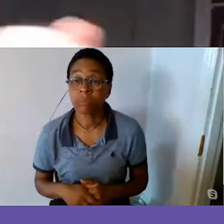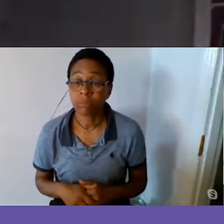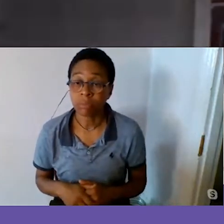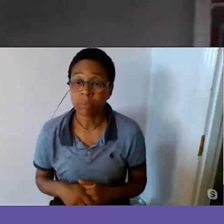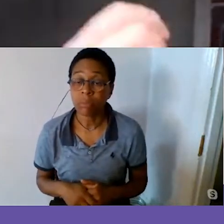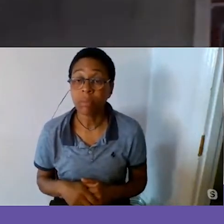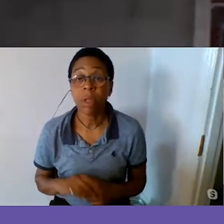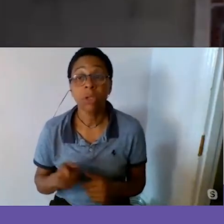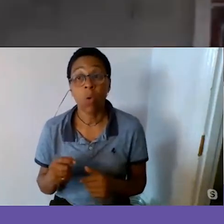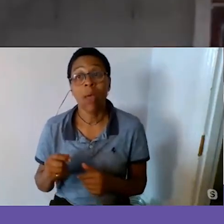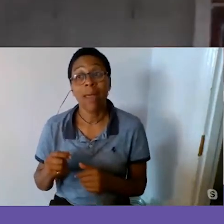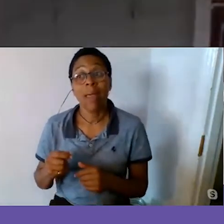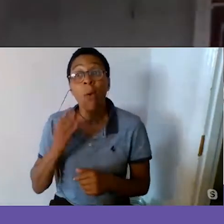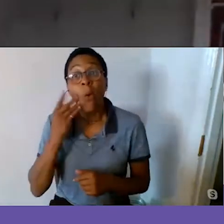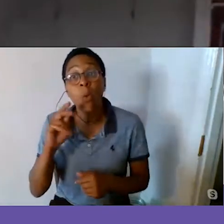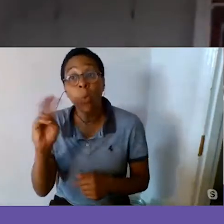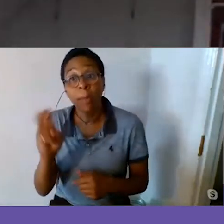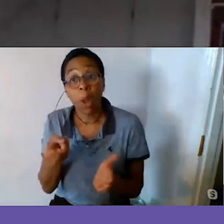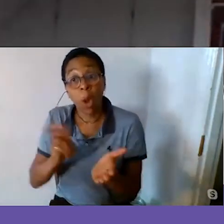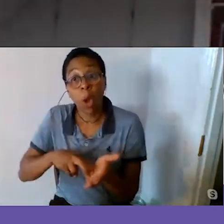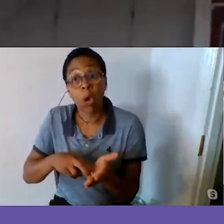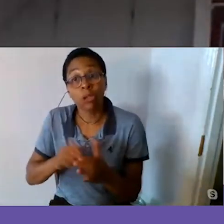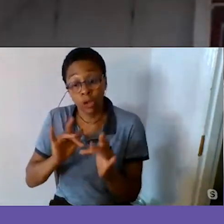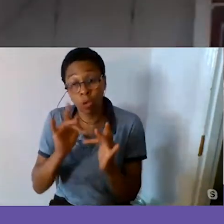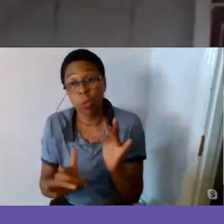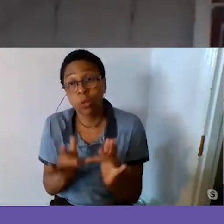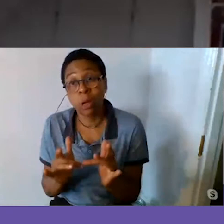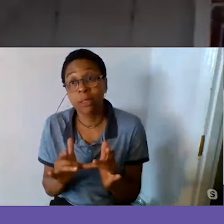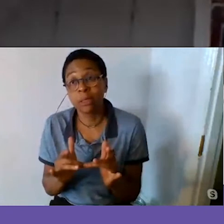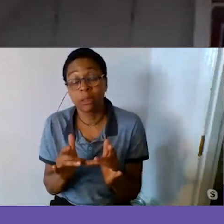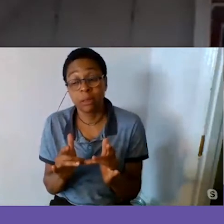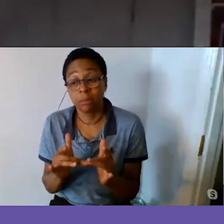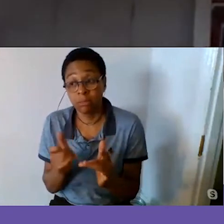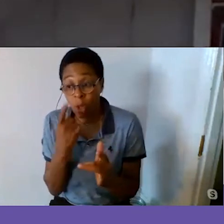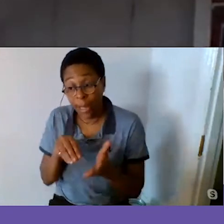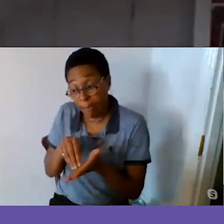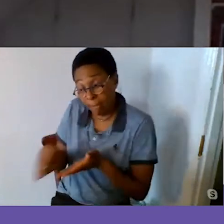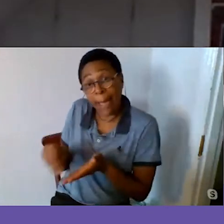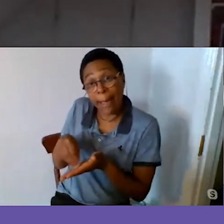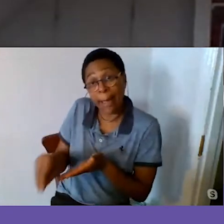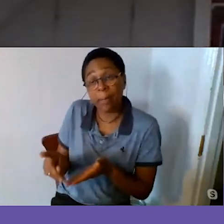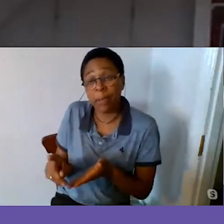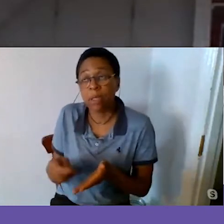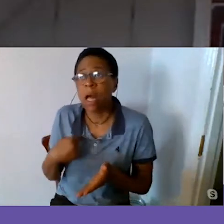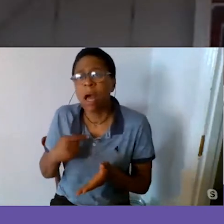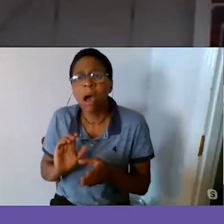the subscription fee will go back into that as well. So a GoFundMe was a good starter. I